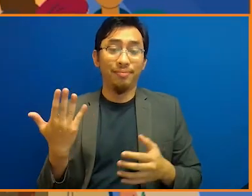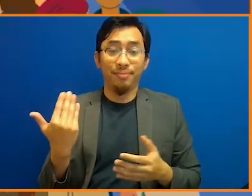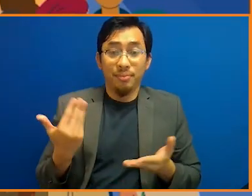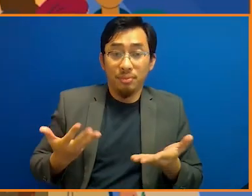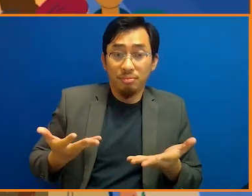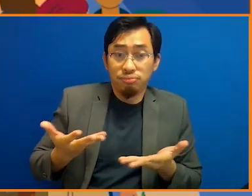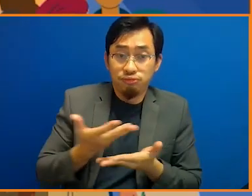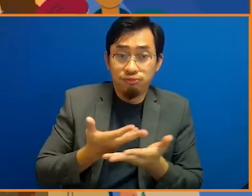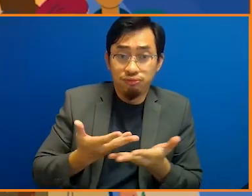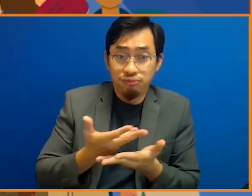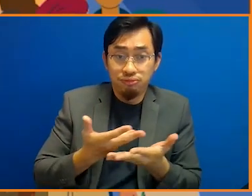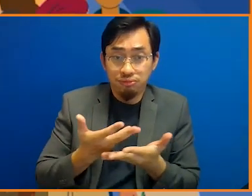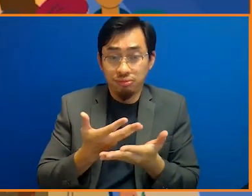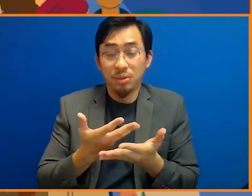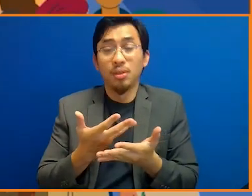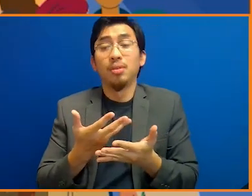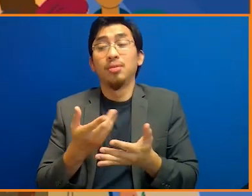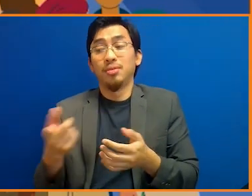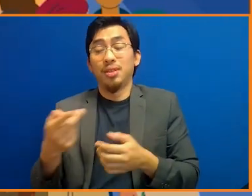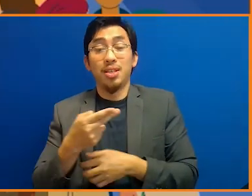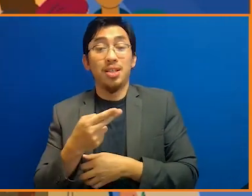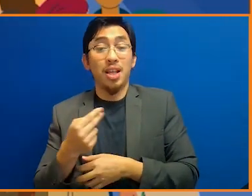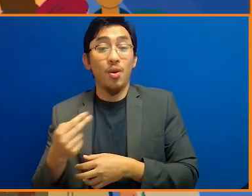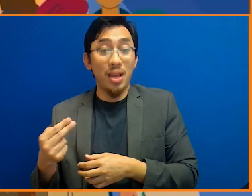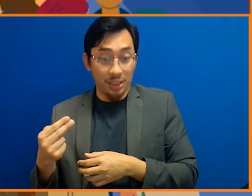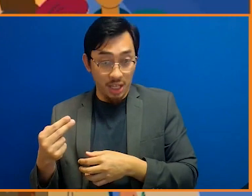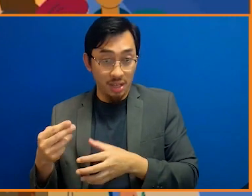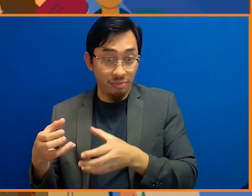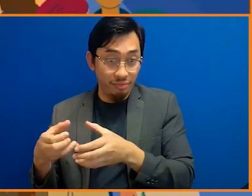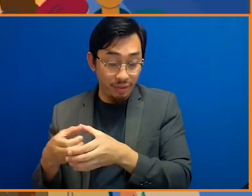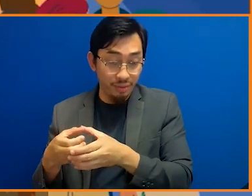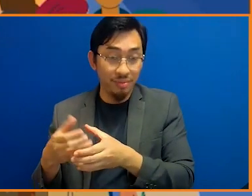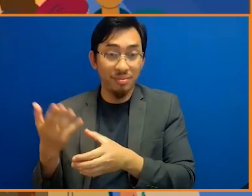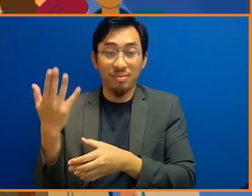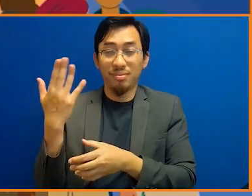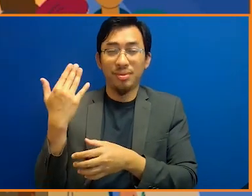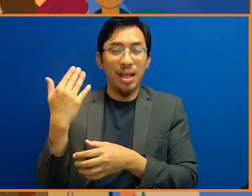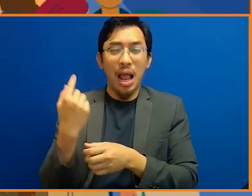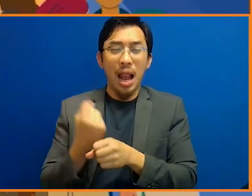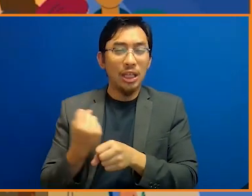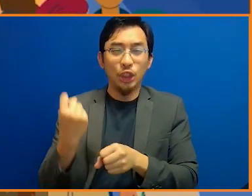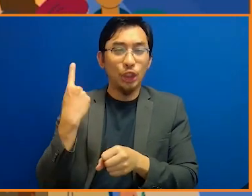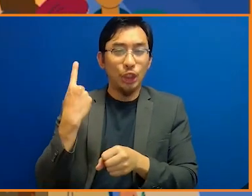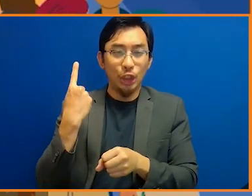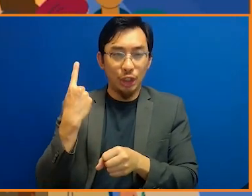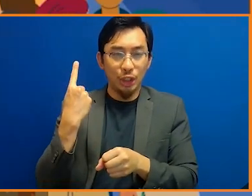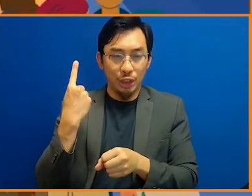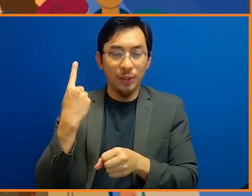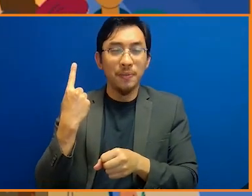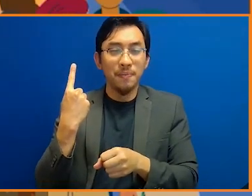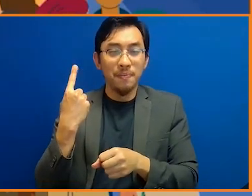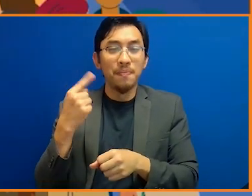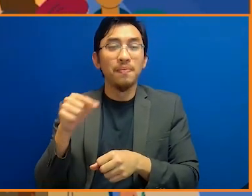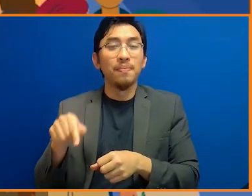we also discussed together with Indonesian colleagues last year in summer, where we